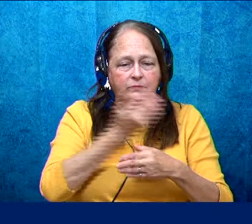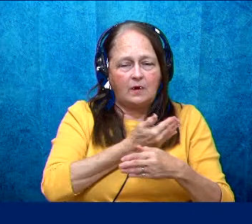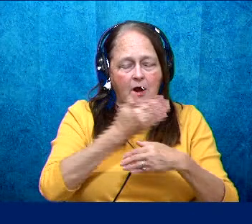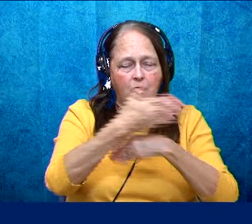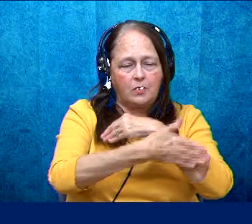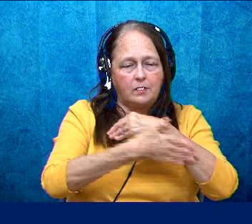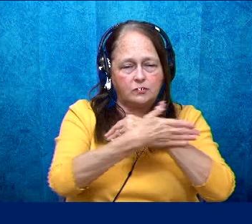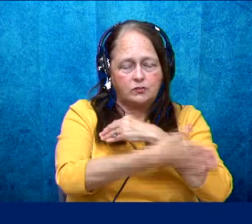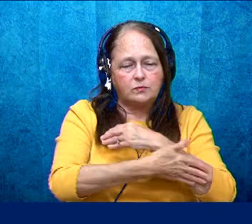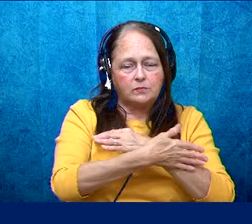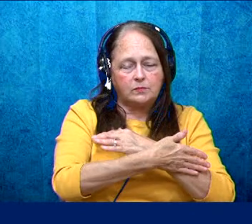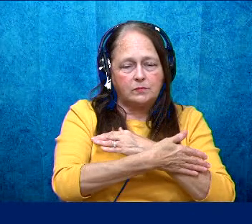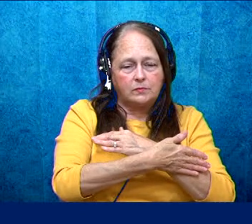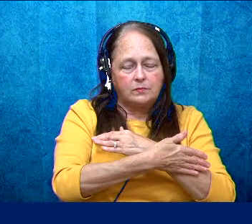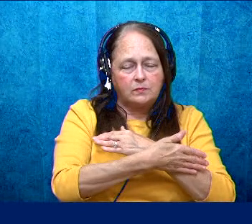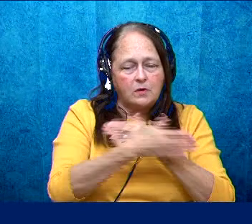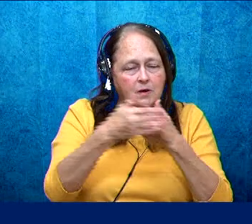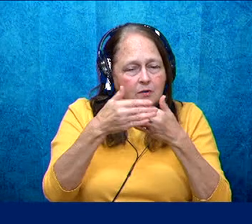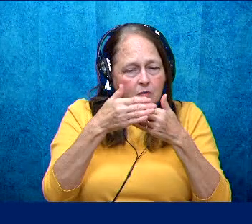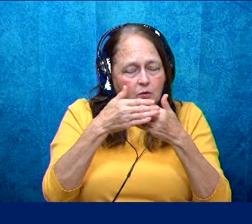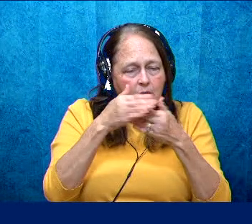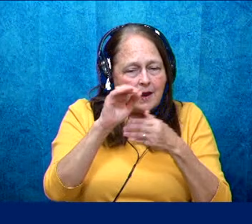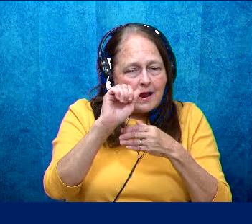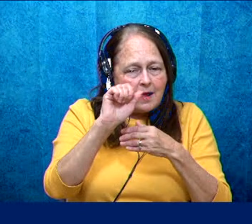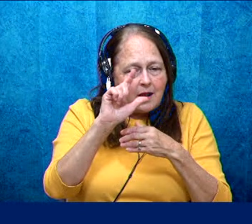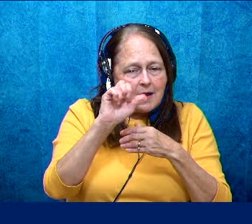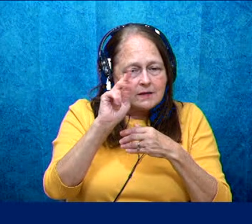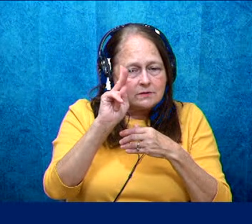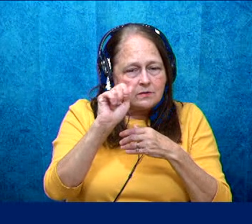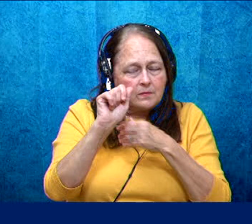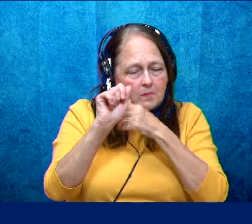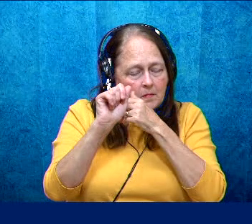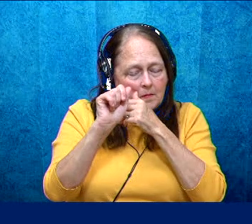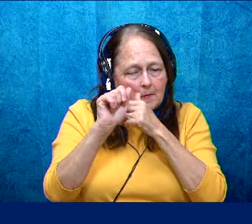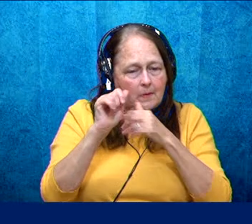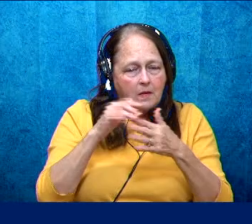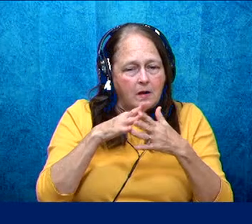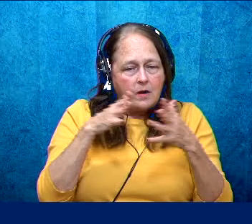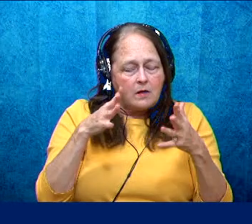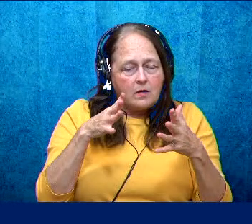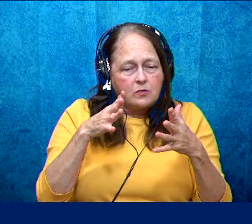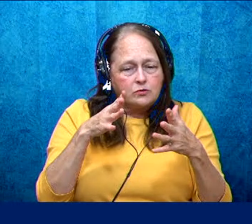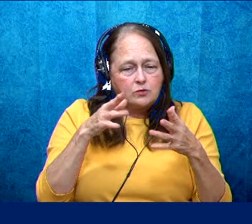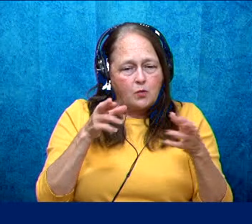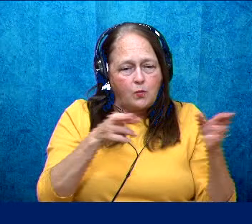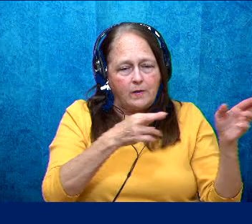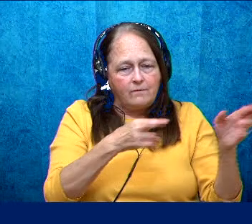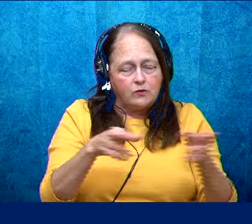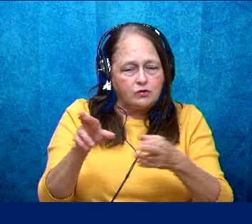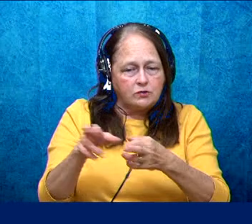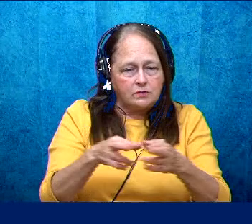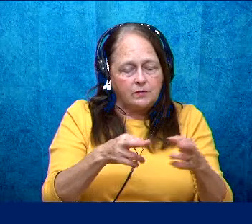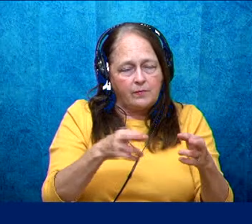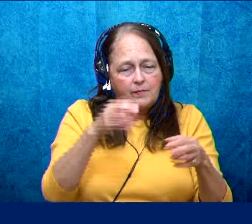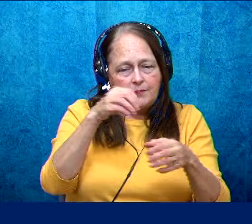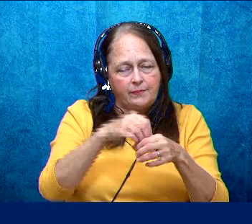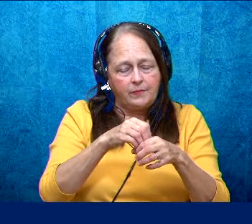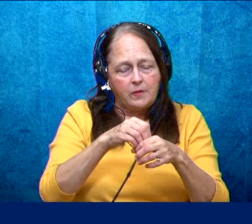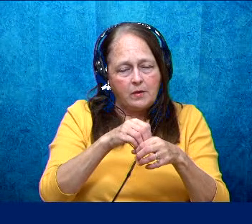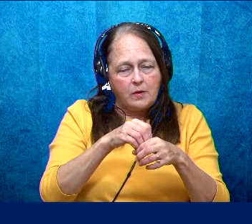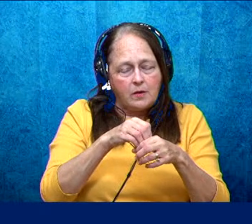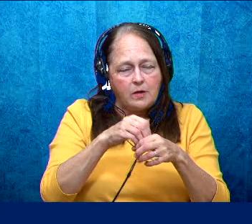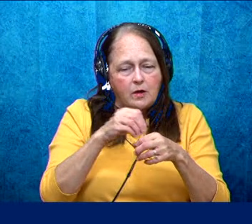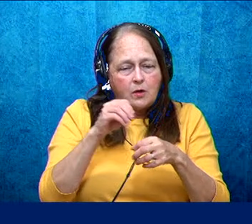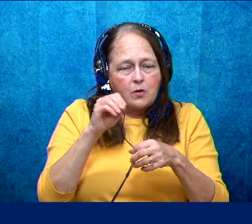country, and it's very close to Alaska. We can see that there are lots of rivers in Russia.